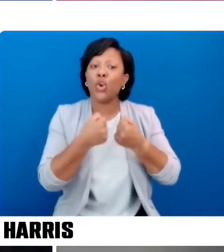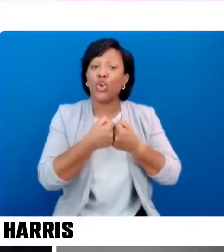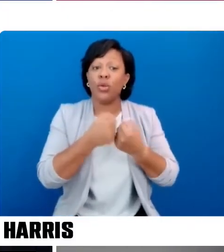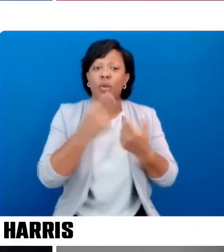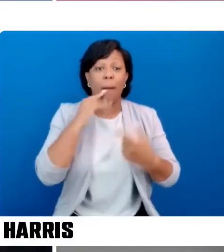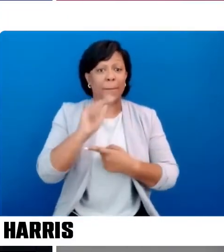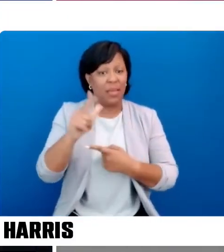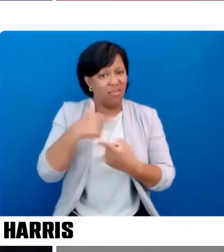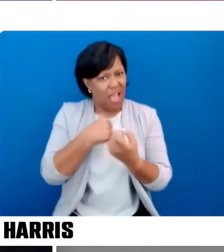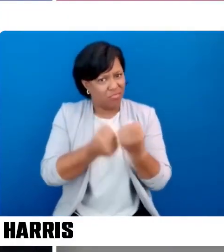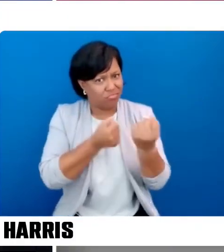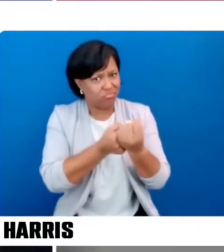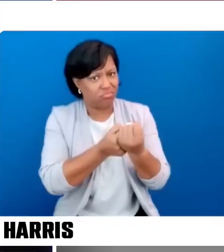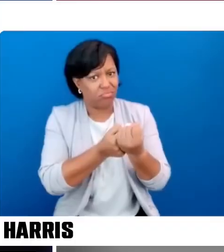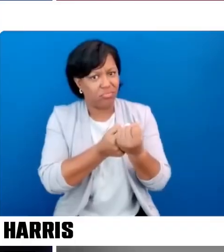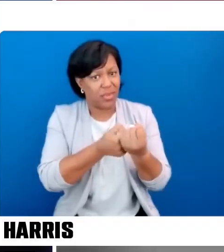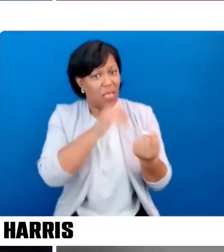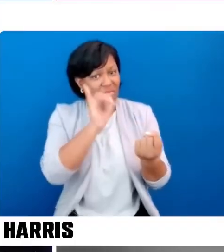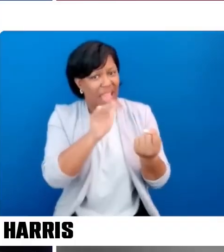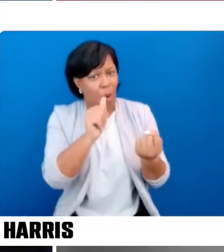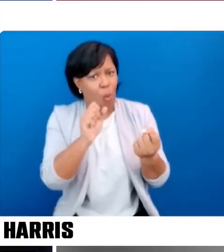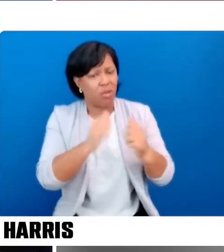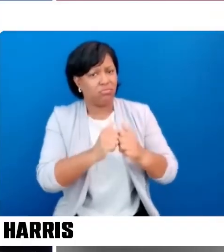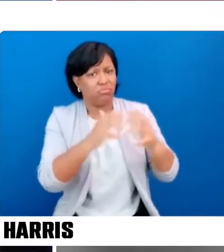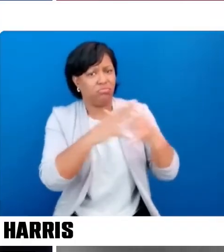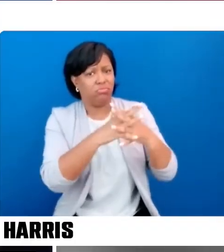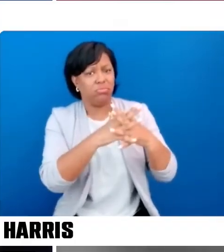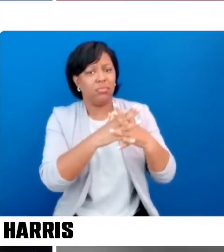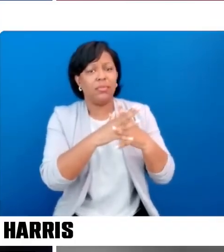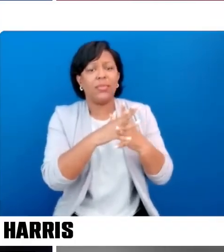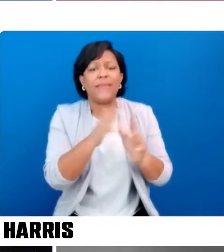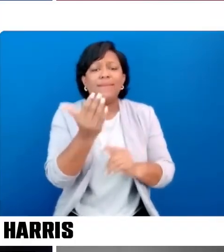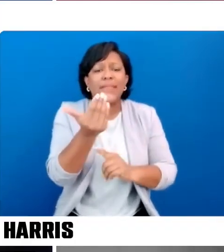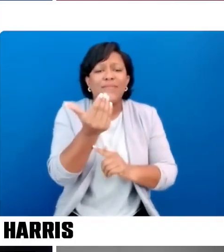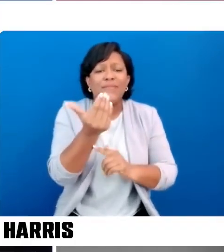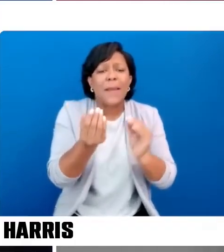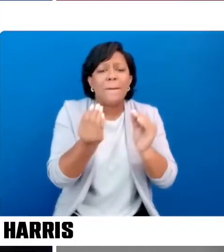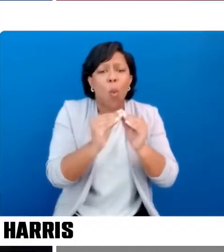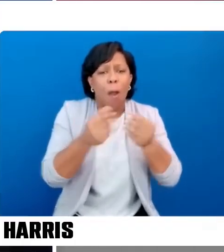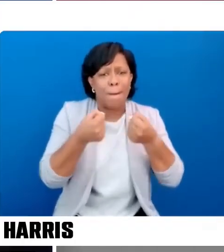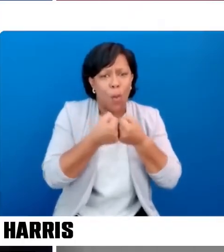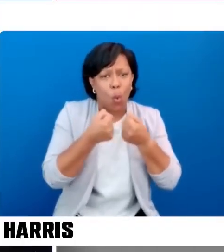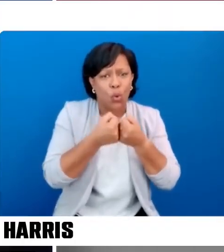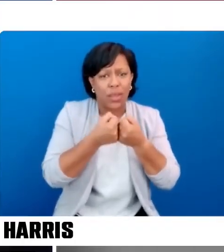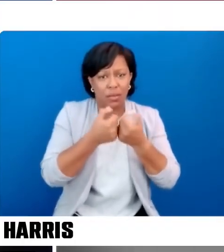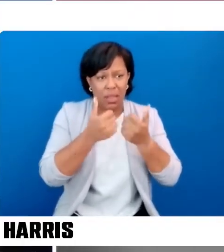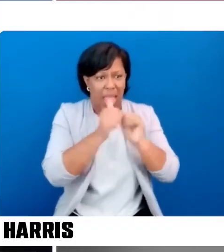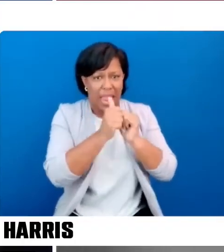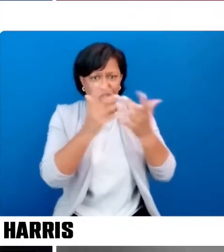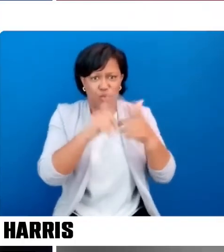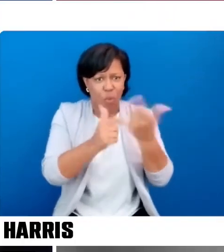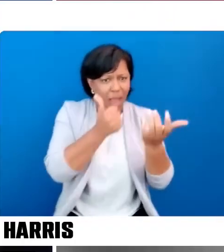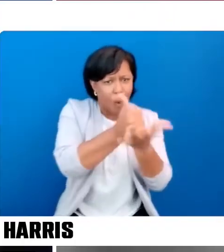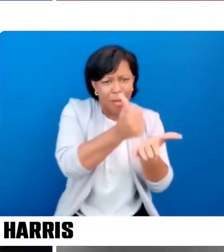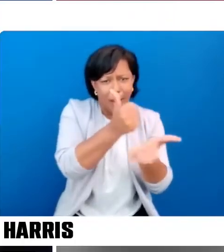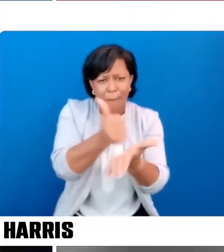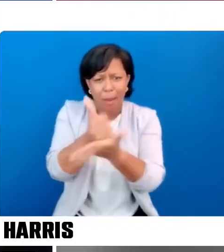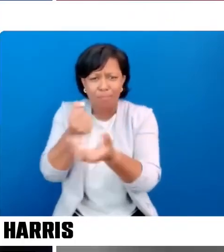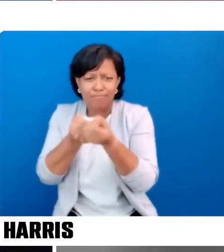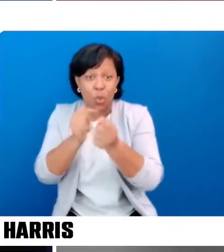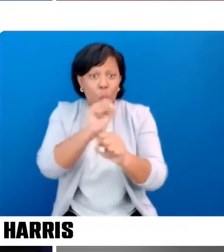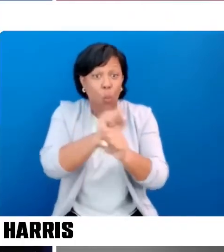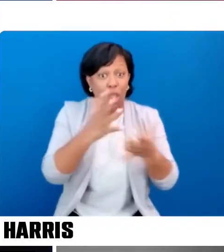put 1,500 more border agents on the border to help those folks who are working there right now overtime trying to do their